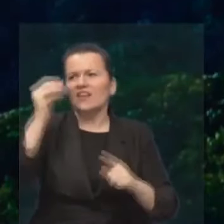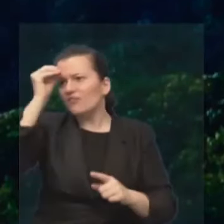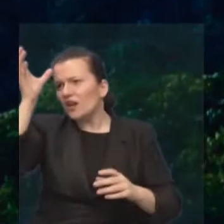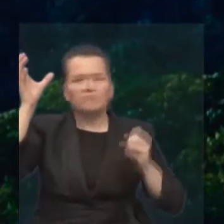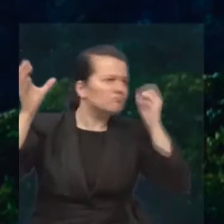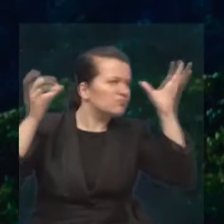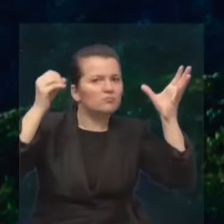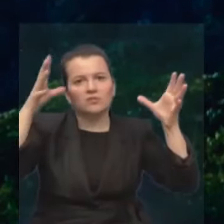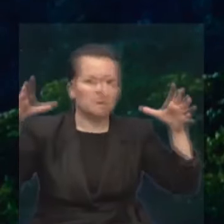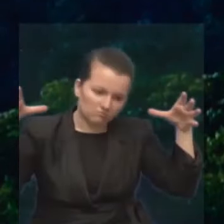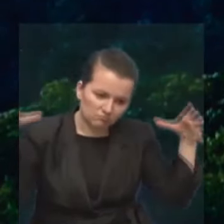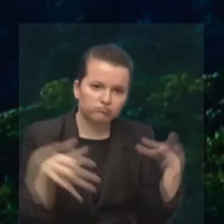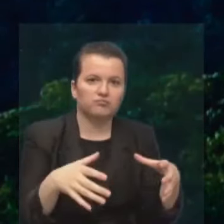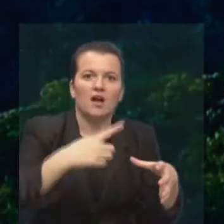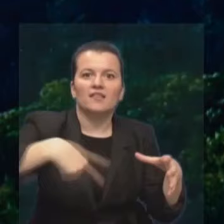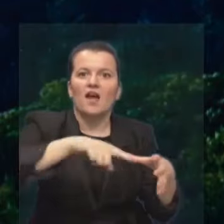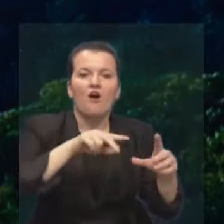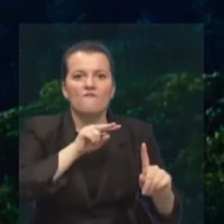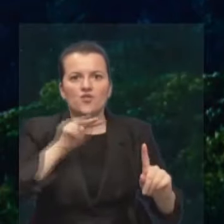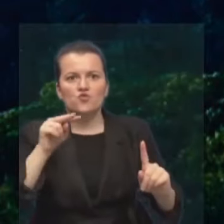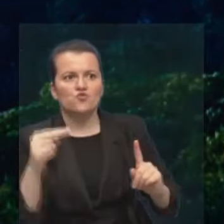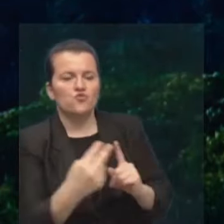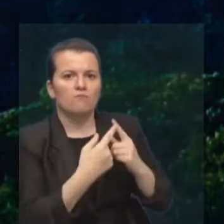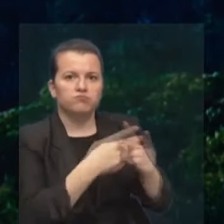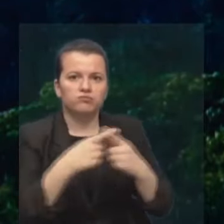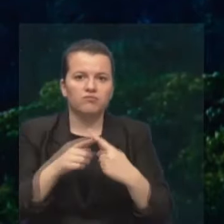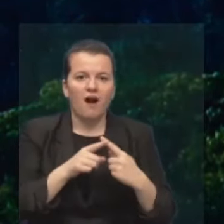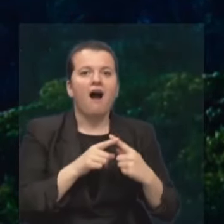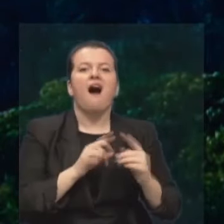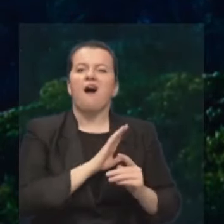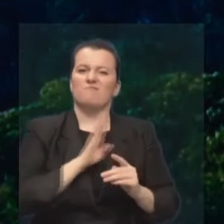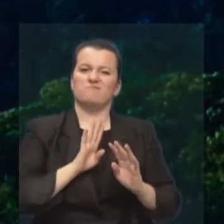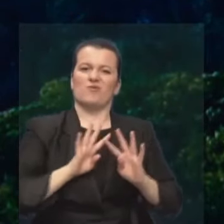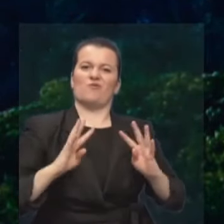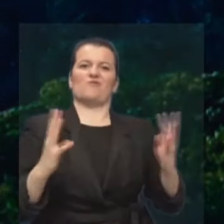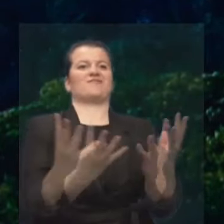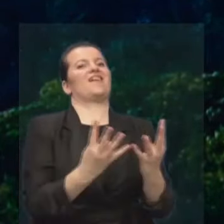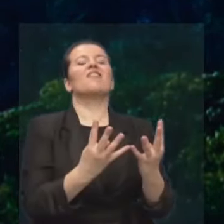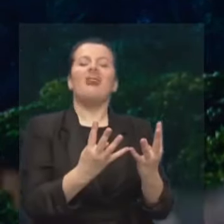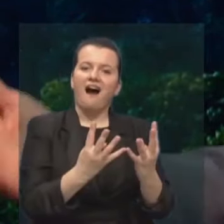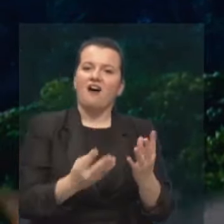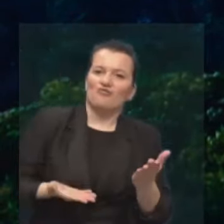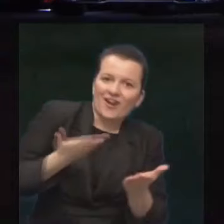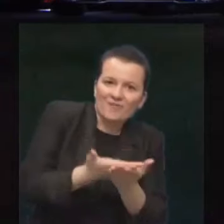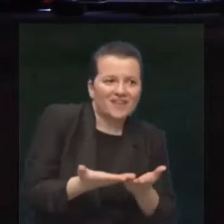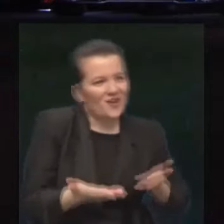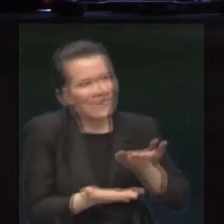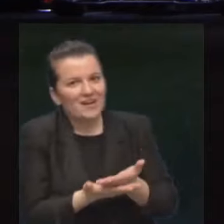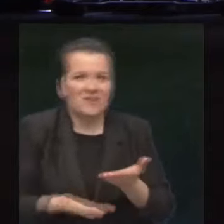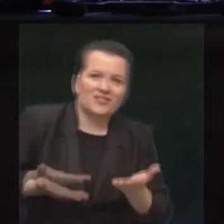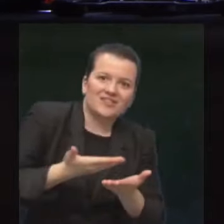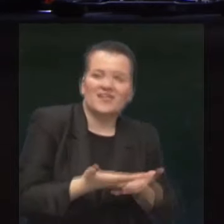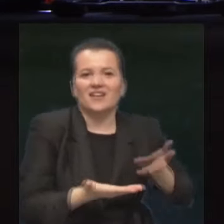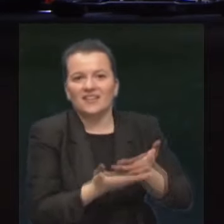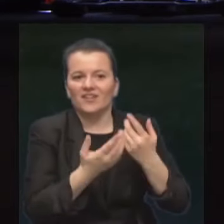strategy and will enlighten the board of directors through its analyses and recommendations by reflecting on the environmental, social,